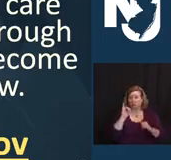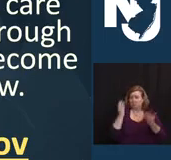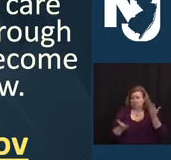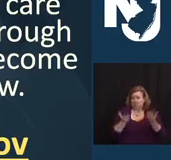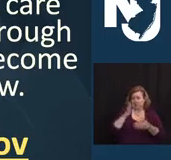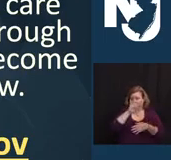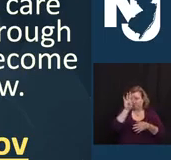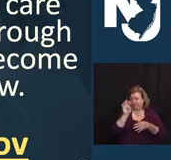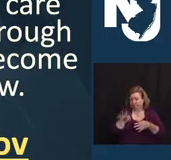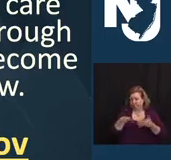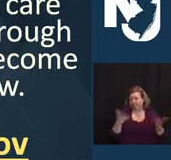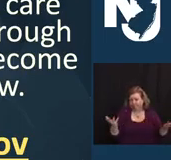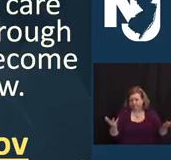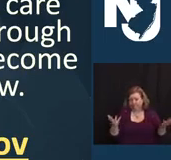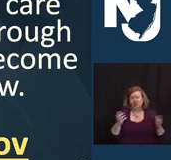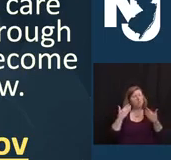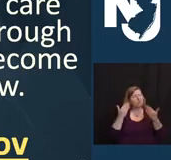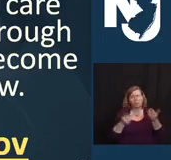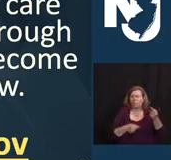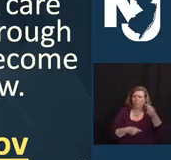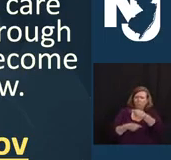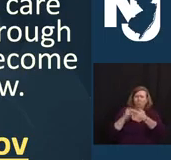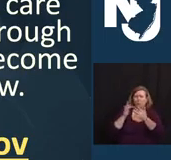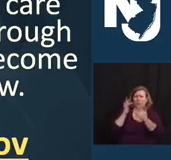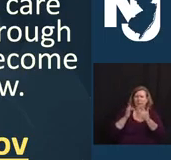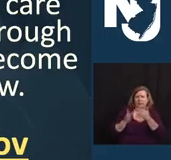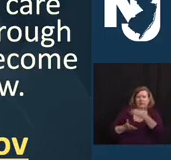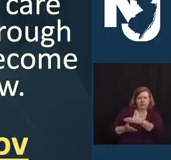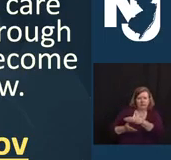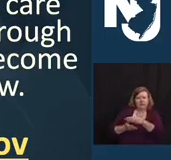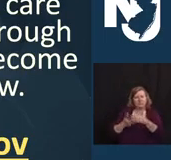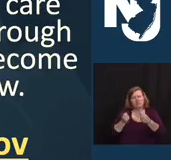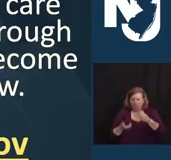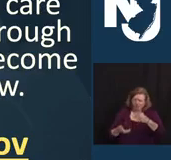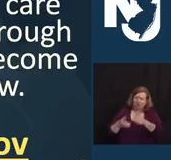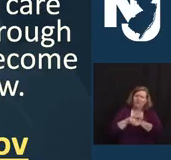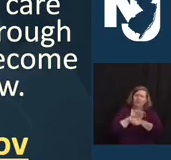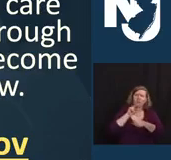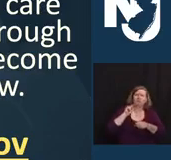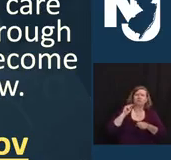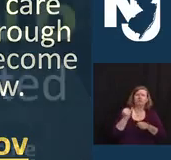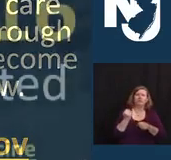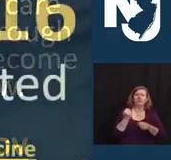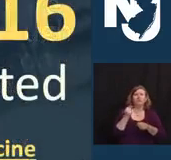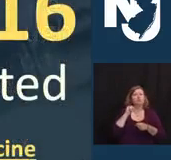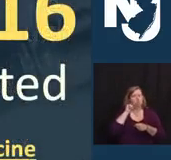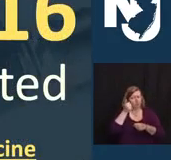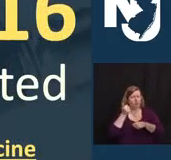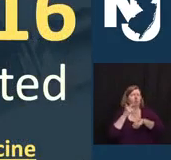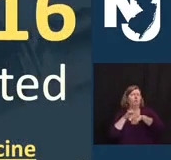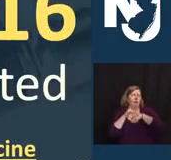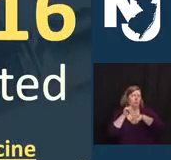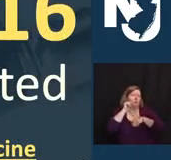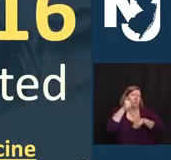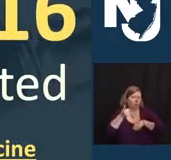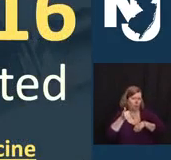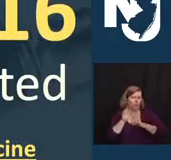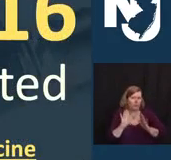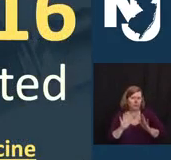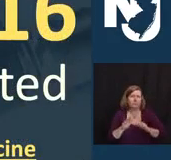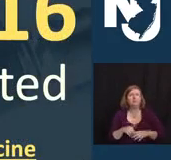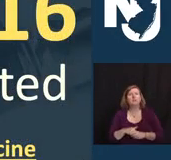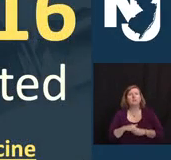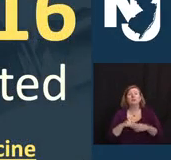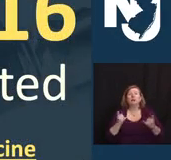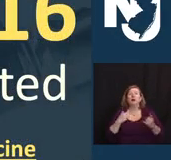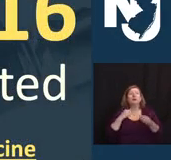please go to that website, getcovered.nj.gov, beginning tomorrow. Now, moving on, let's take a look at some of the numbers that we have